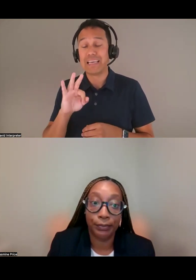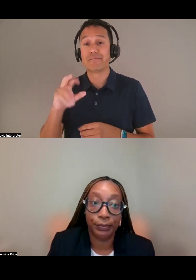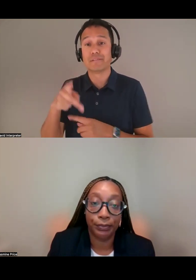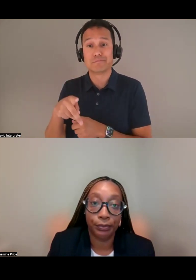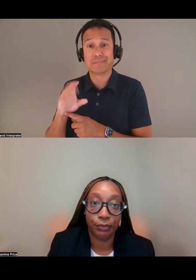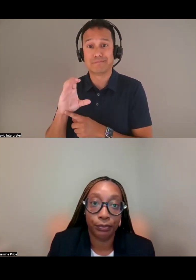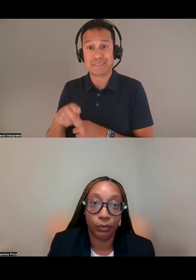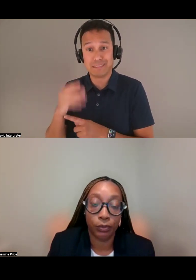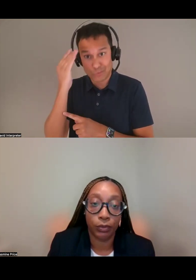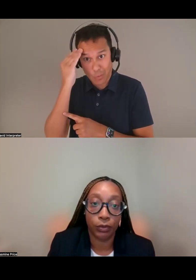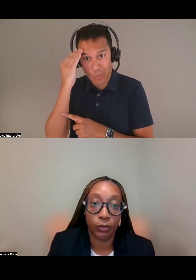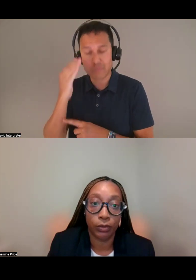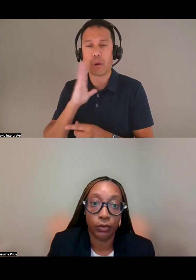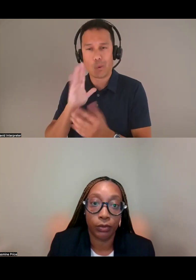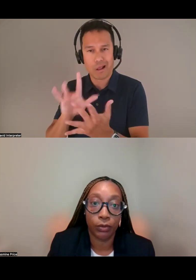contacted.